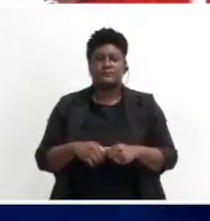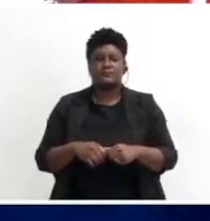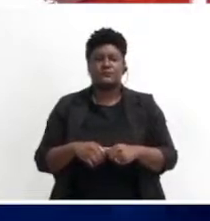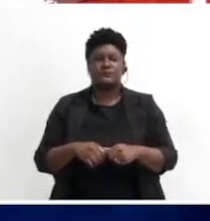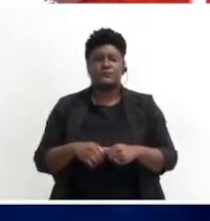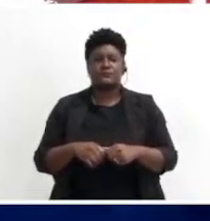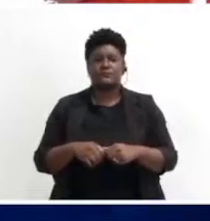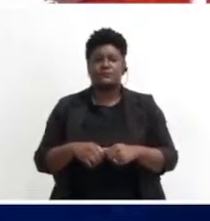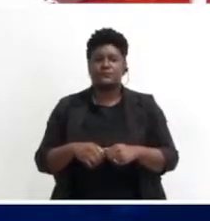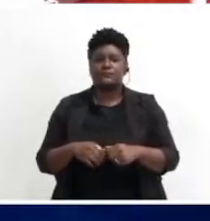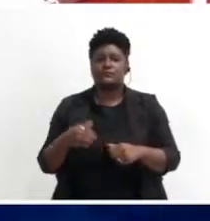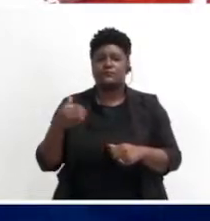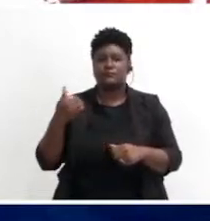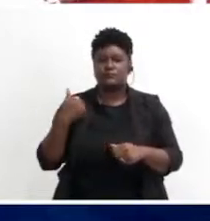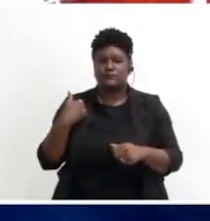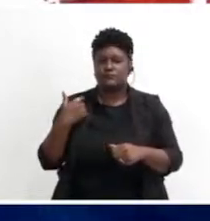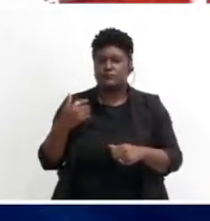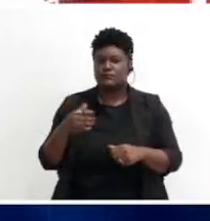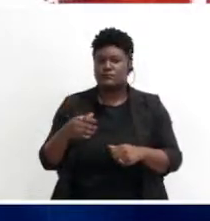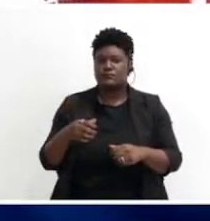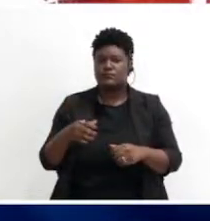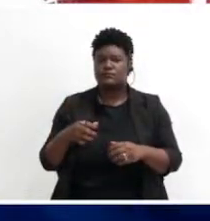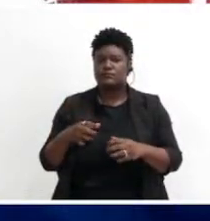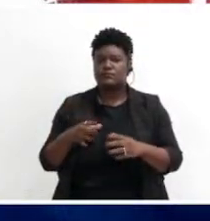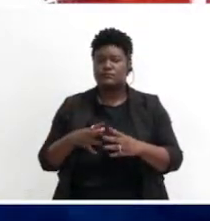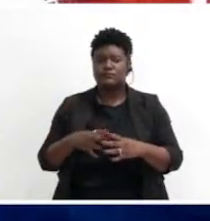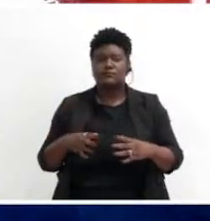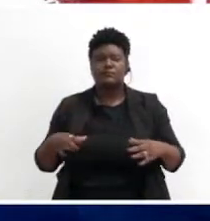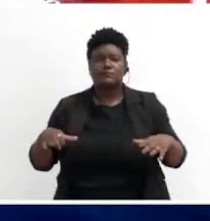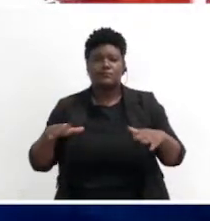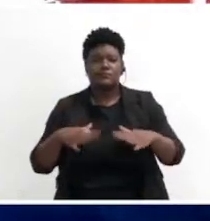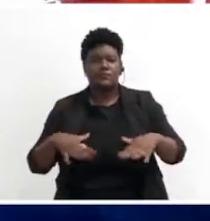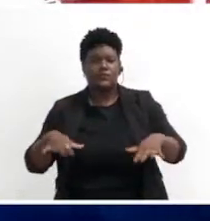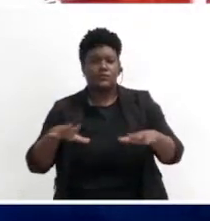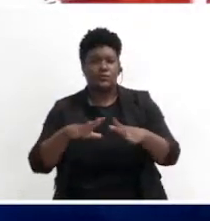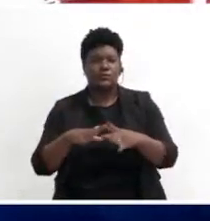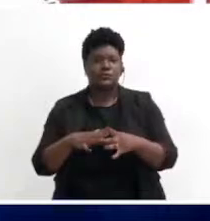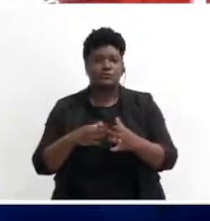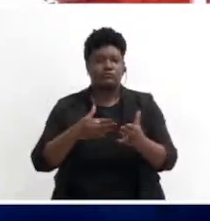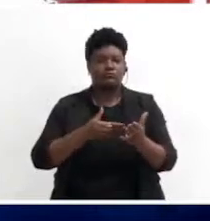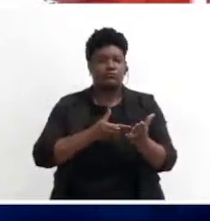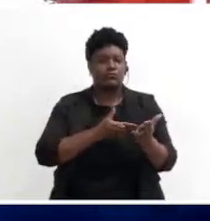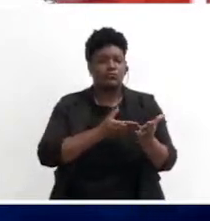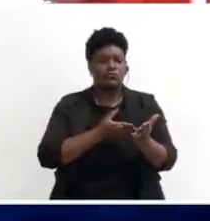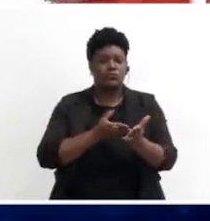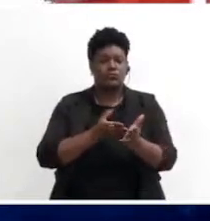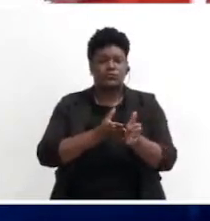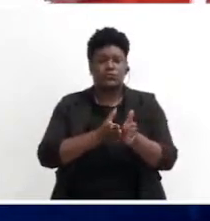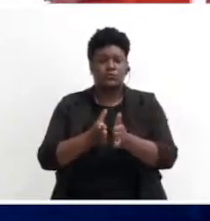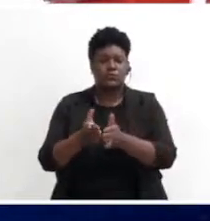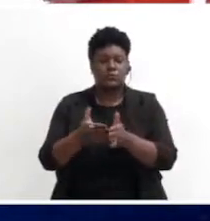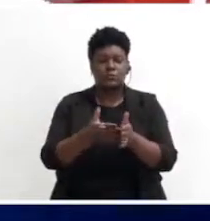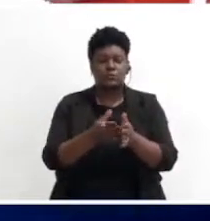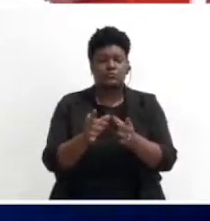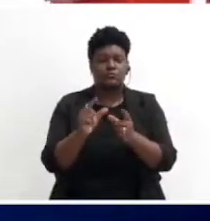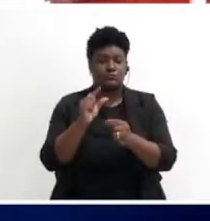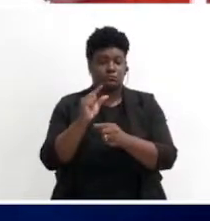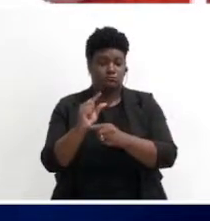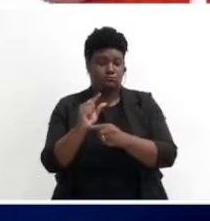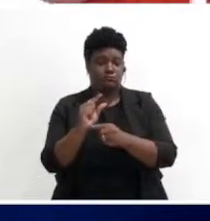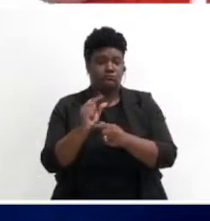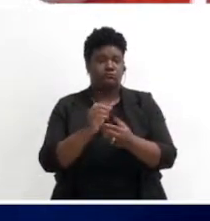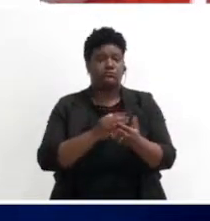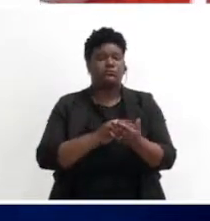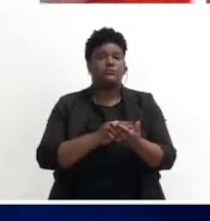micro vias as interconnects. So sometimes we have things we call embedded die. So this